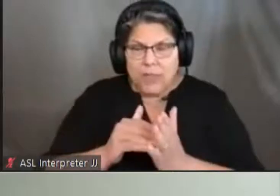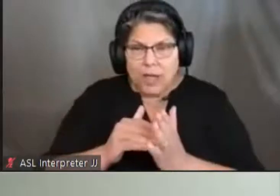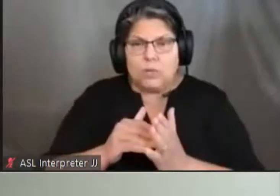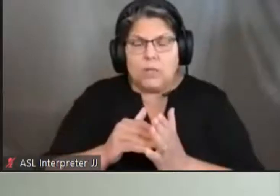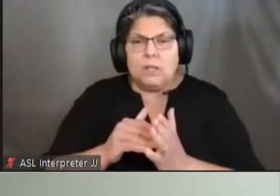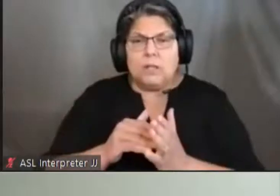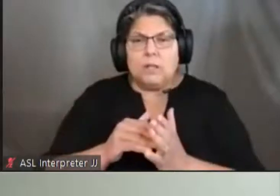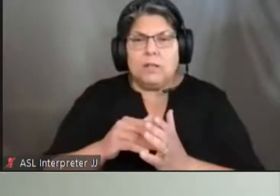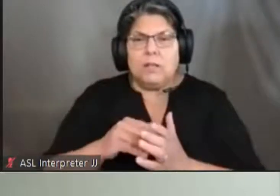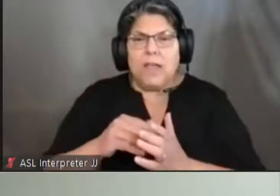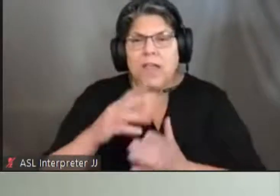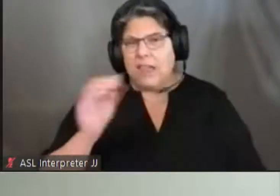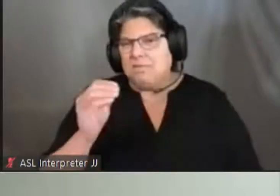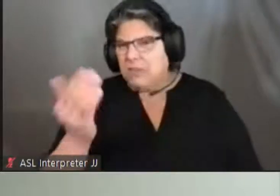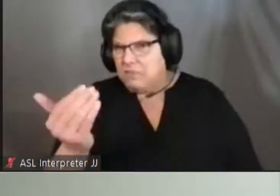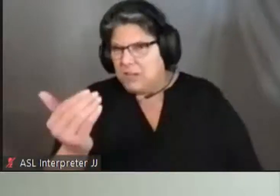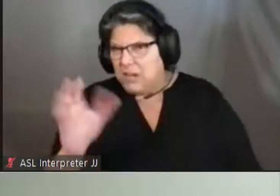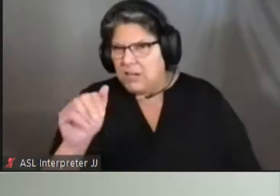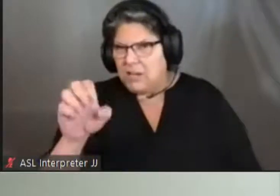29,585,015 cases with